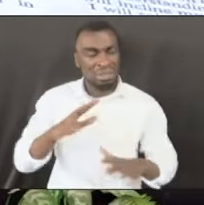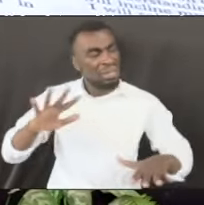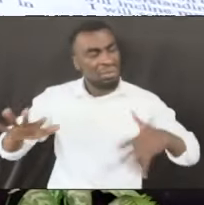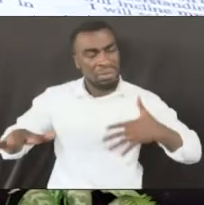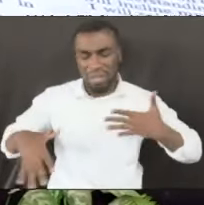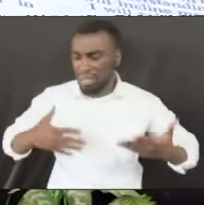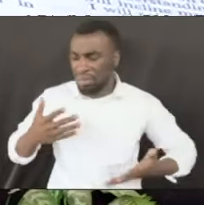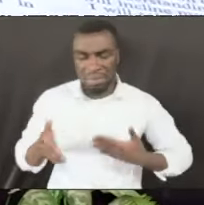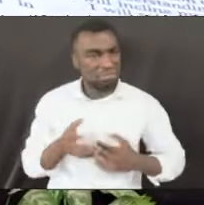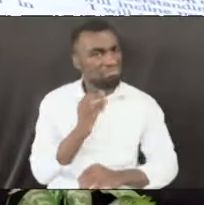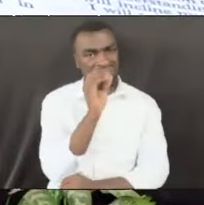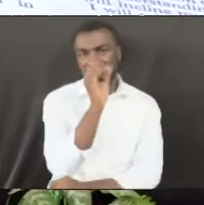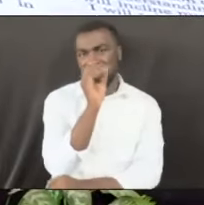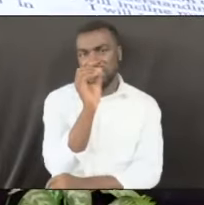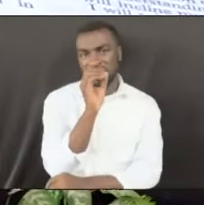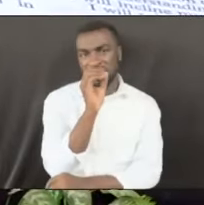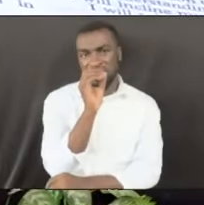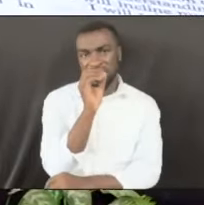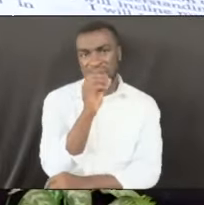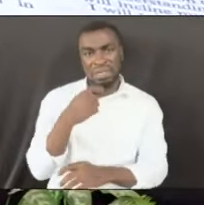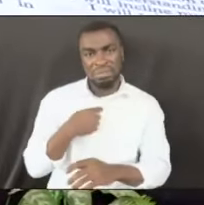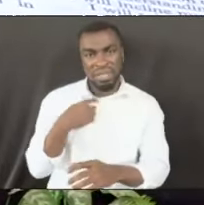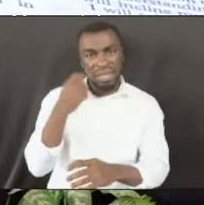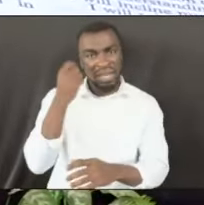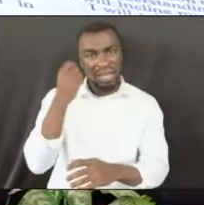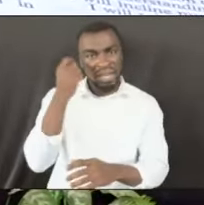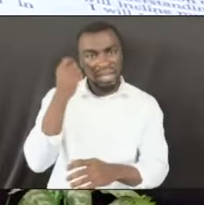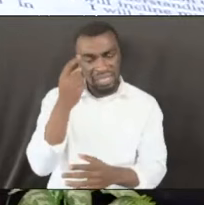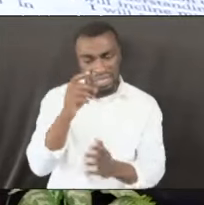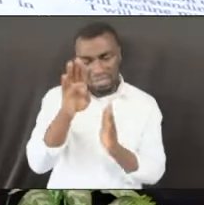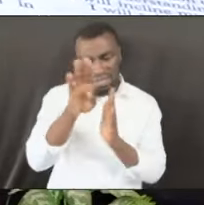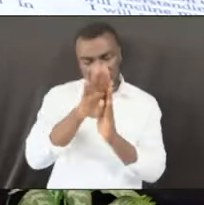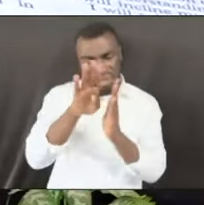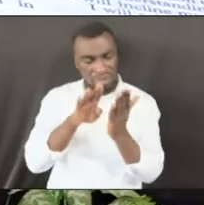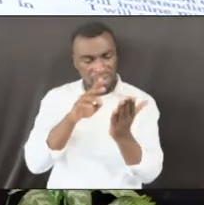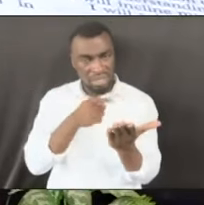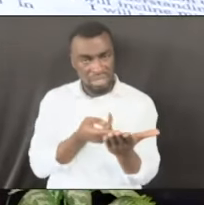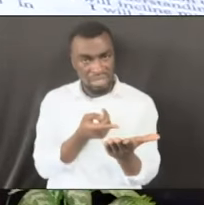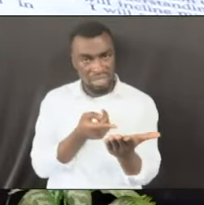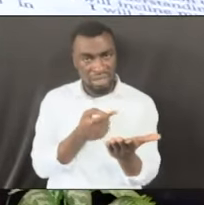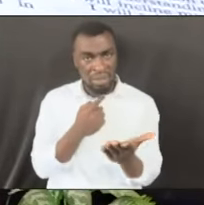book here, Health and Happiness. But I've not told you everything.